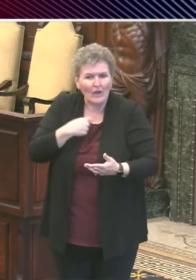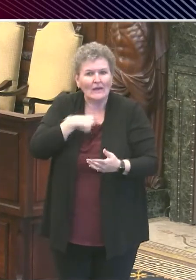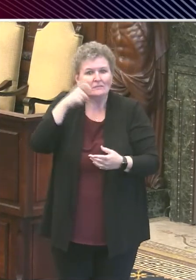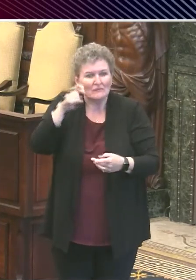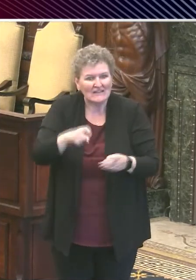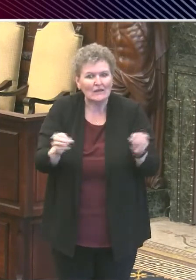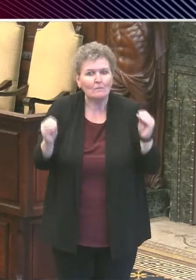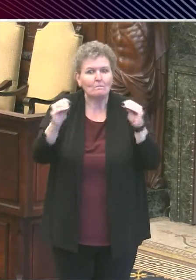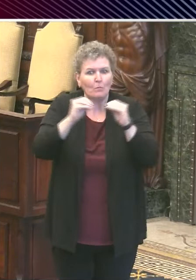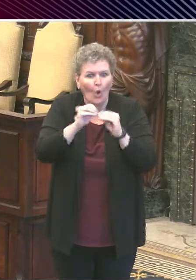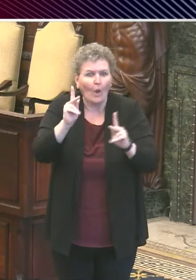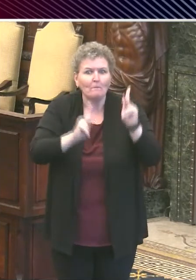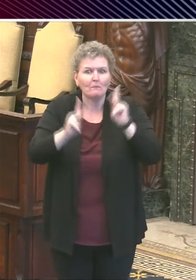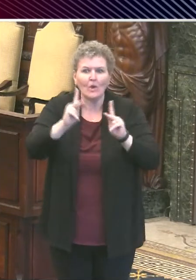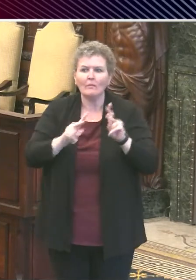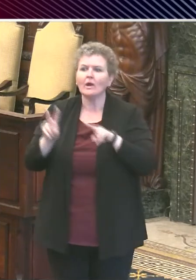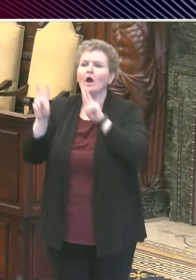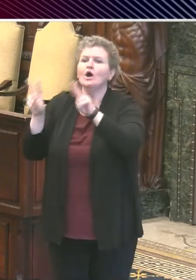on the streets to